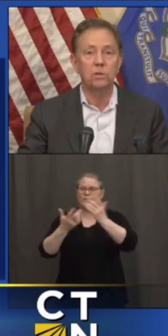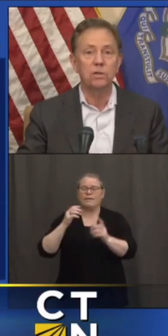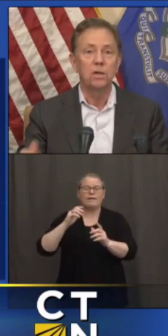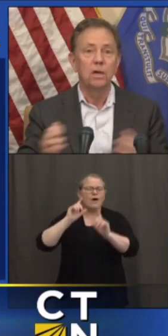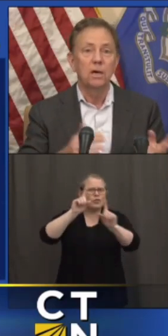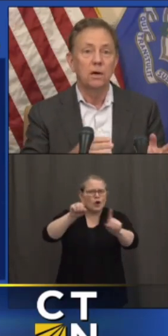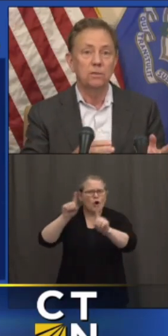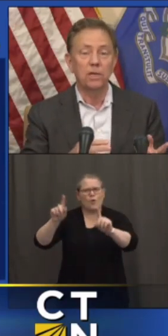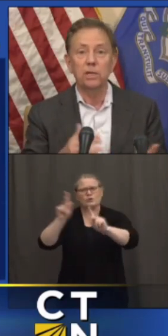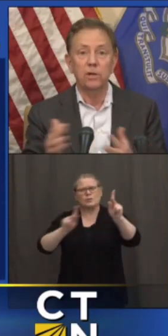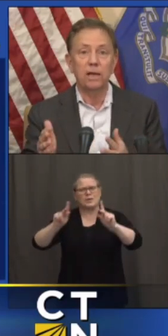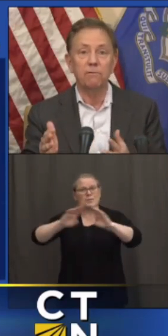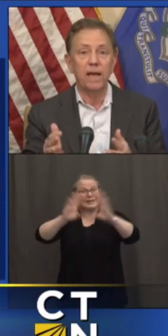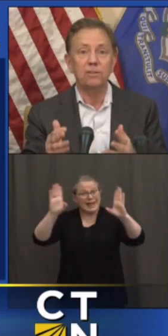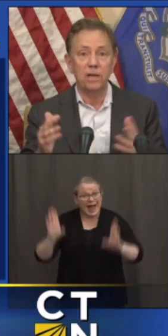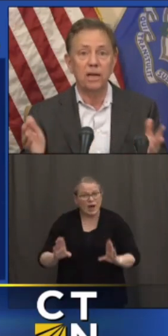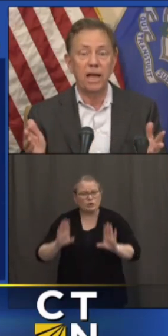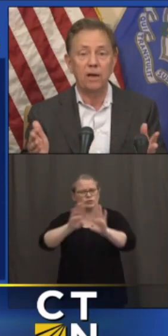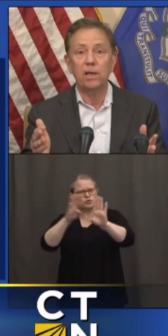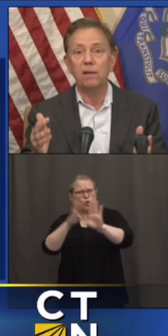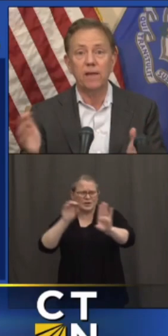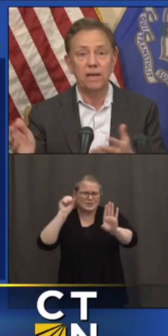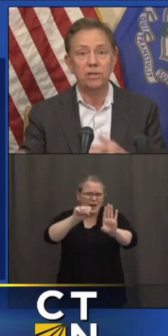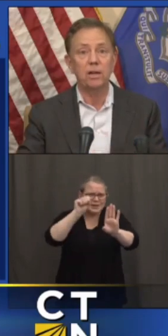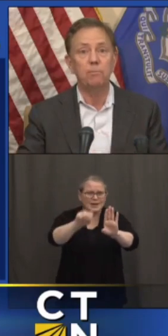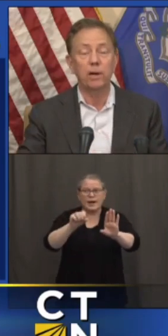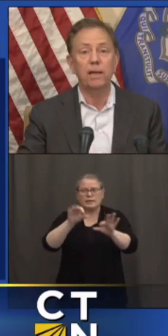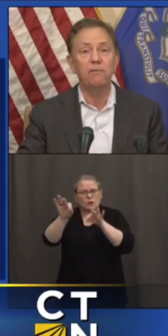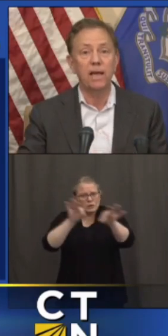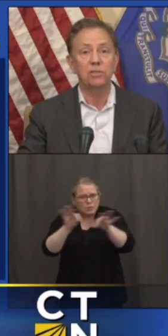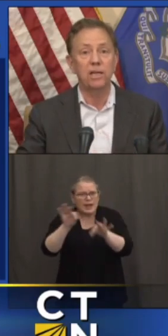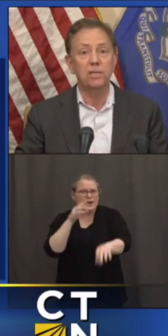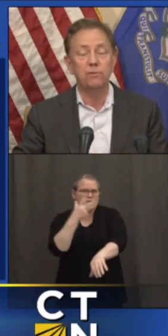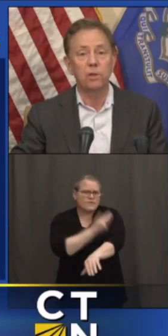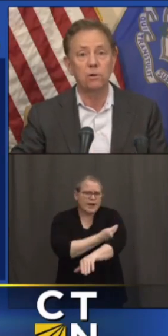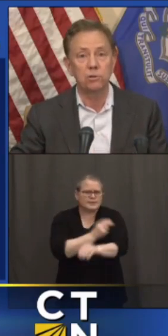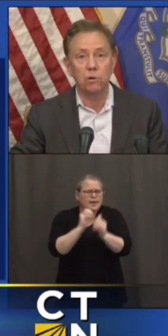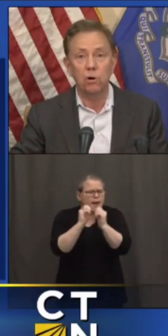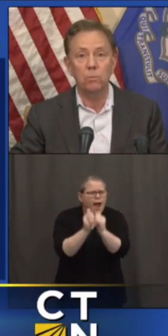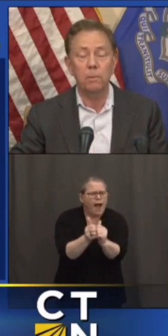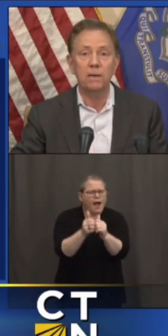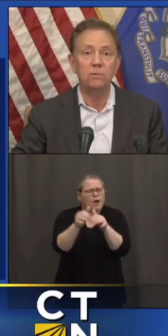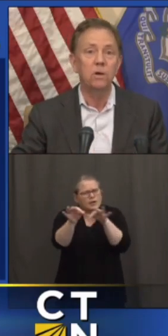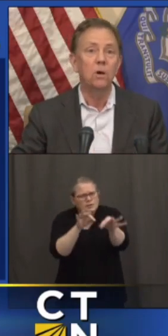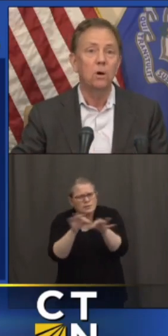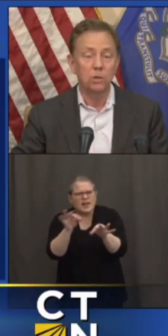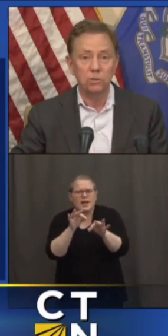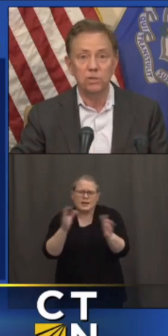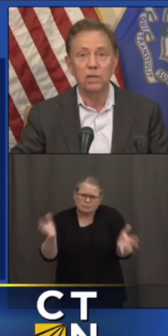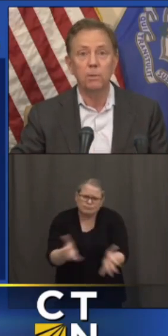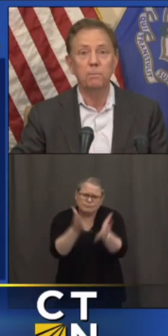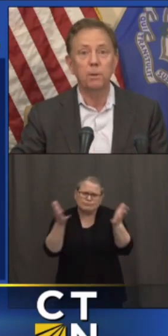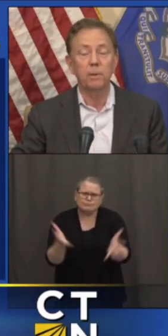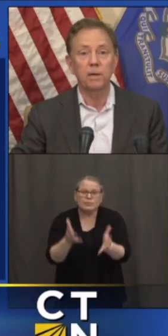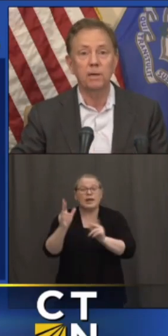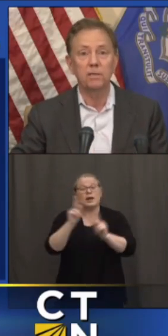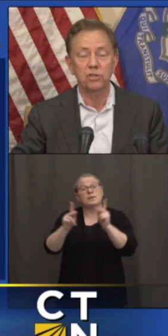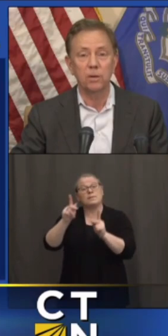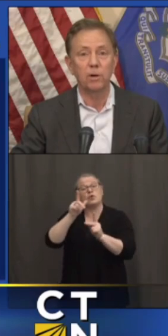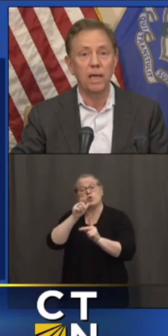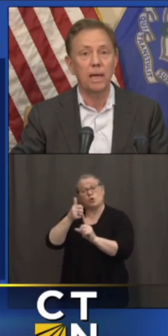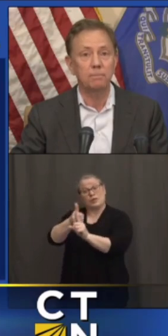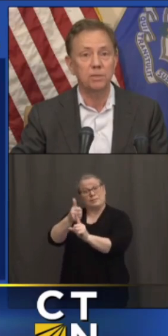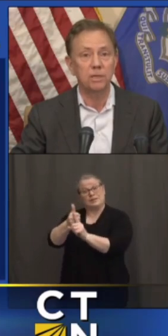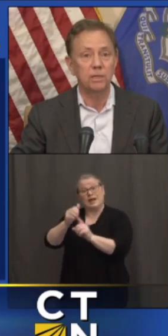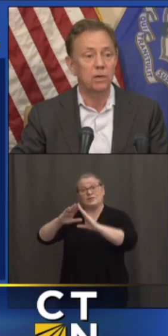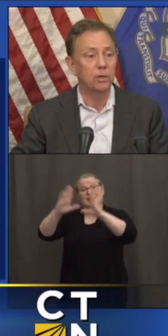on doors, telling you to get vaccinated, how to get vaccinated, bringing vaccines for those who are homebound, also telling people about the